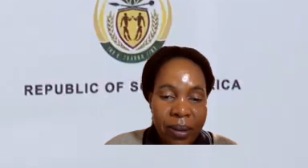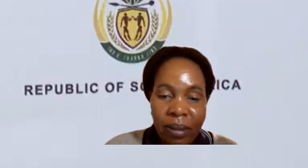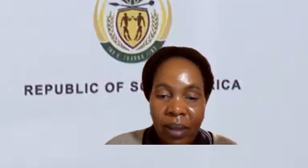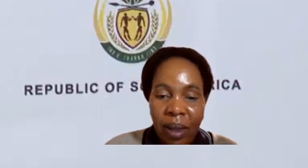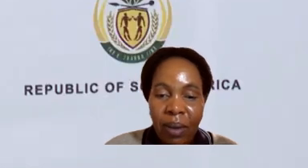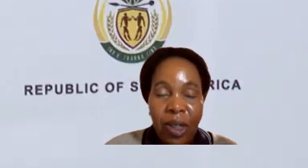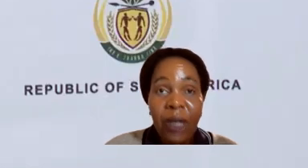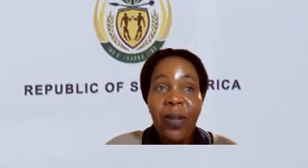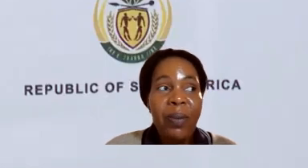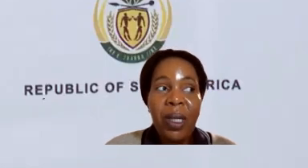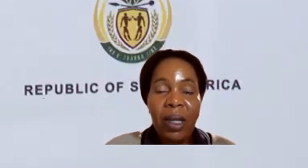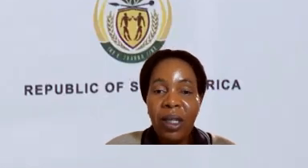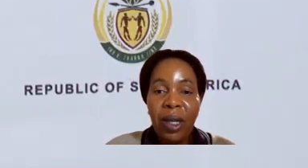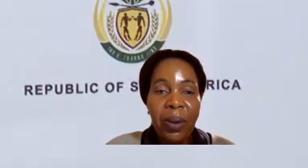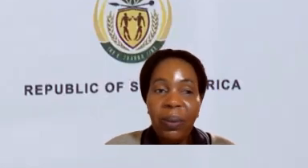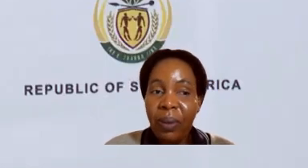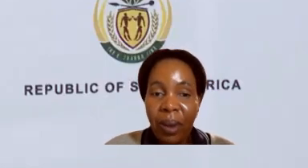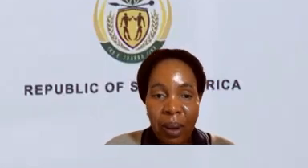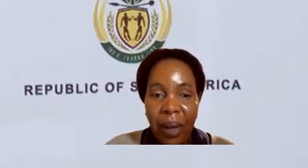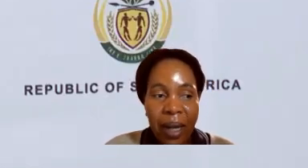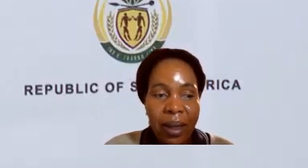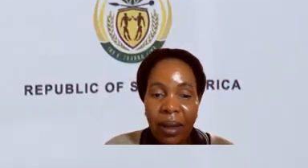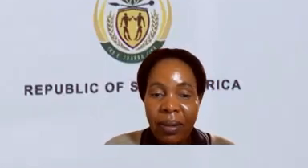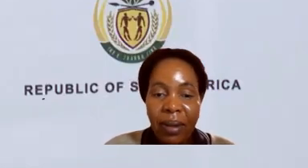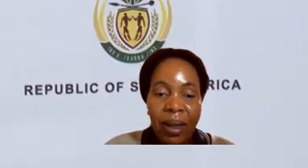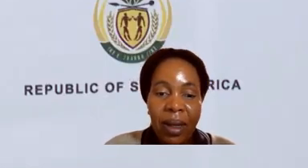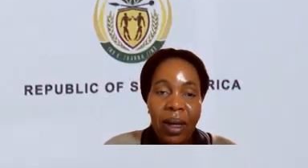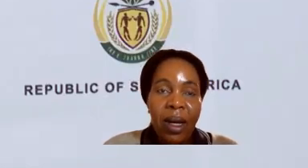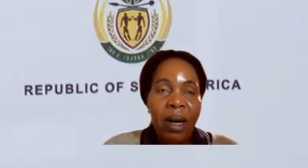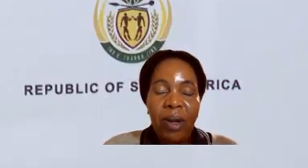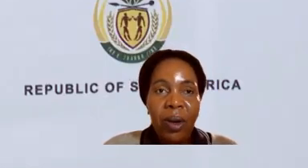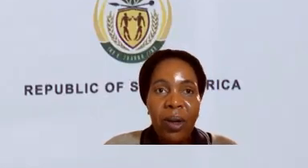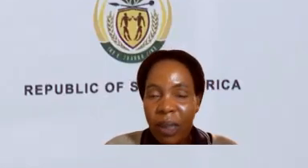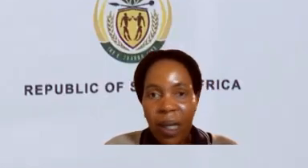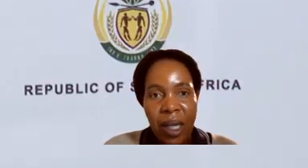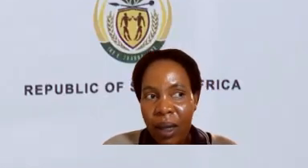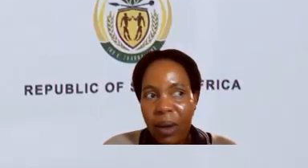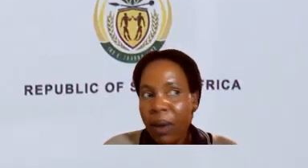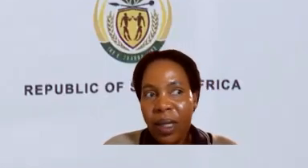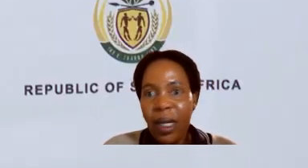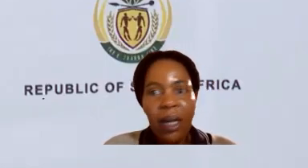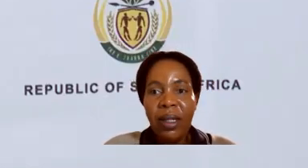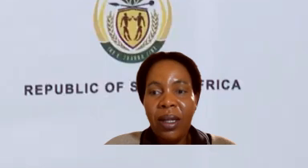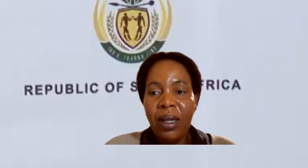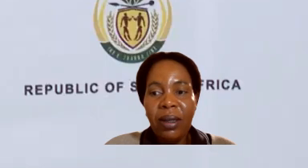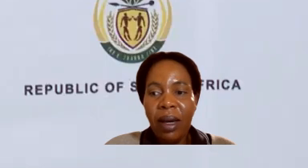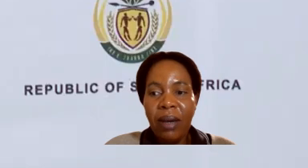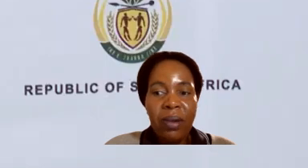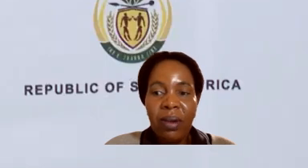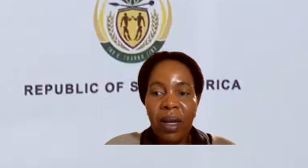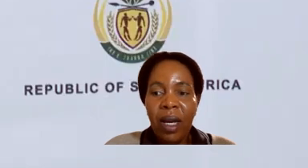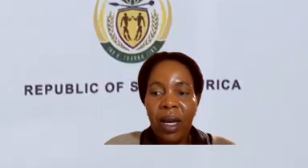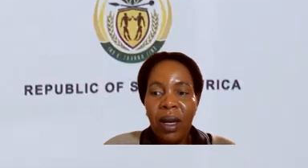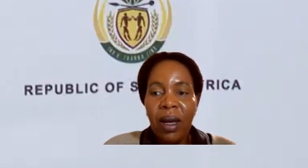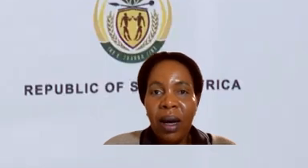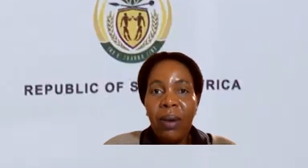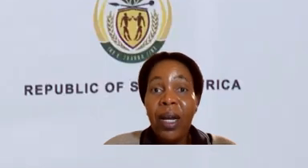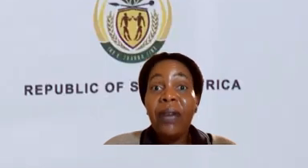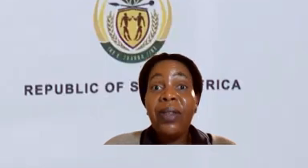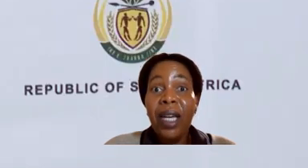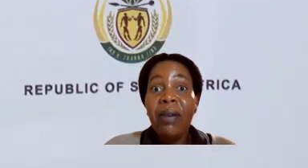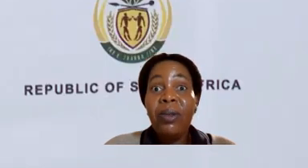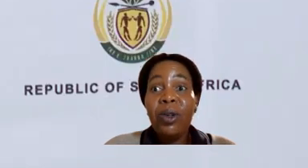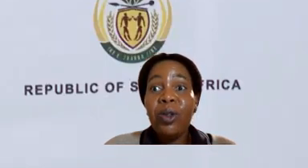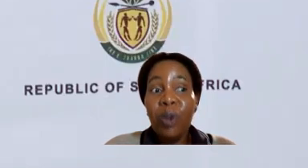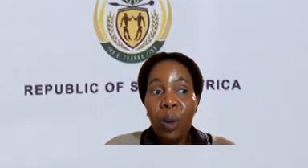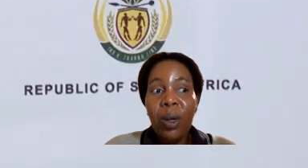us. We're just filming it and see you go under. I mean, all these media that go and say these things, I would